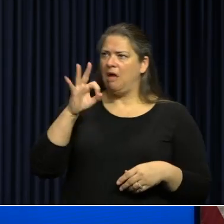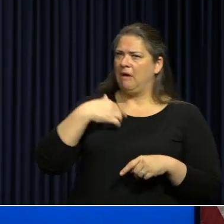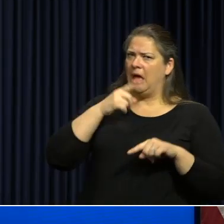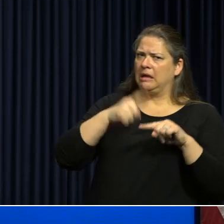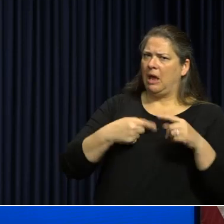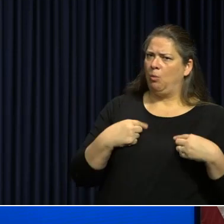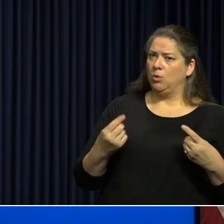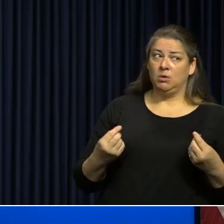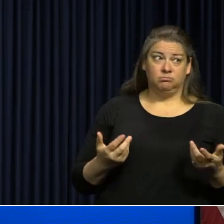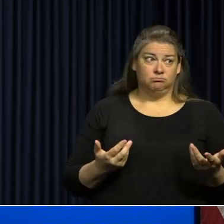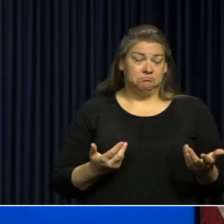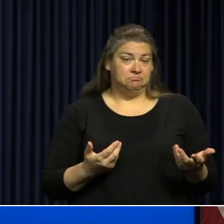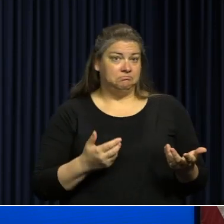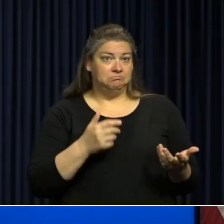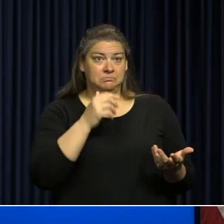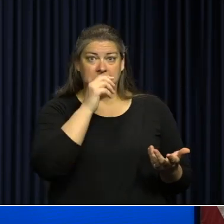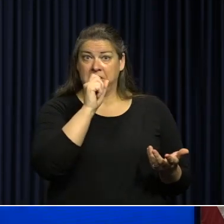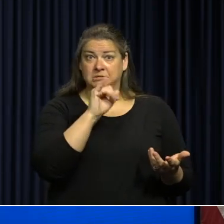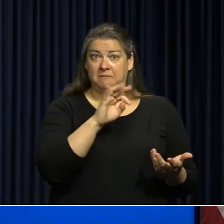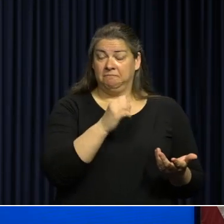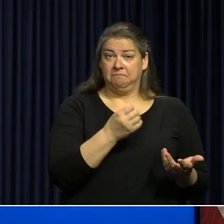that, then it's not safe.